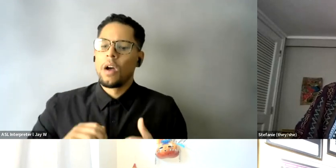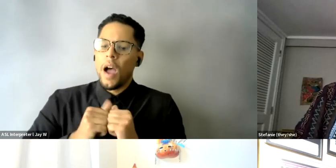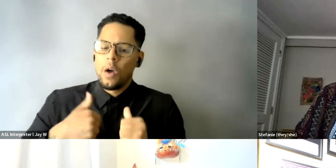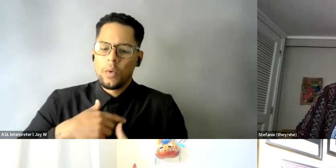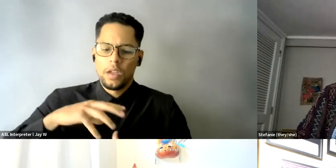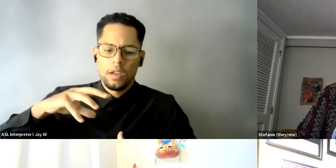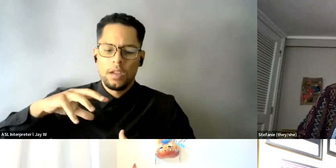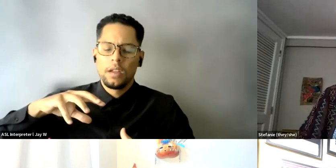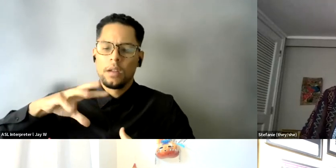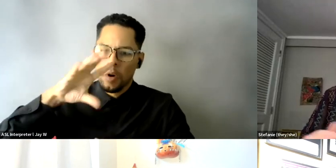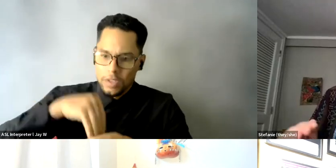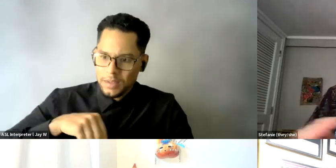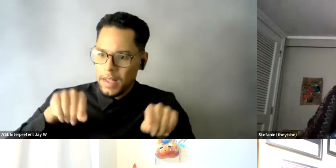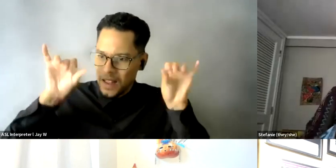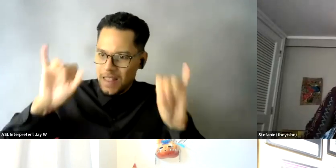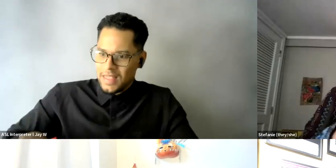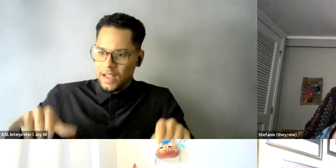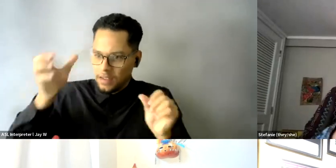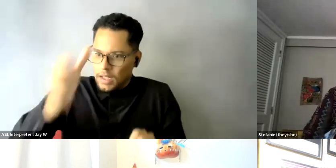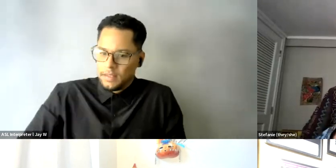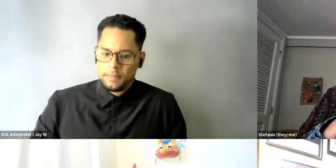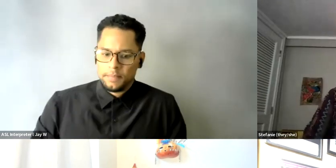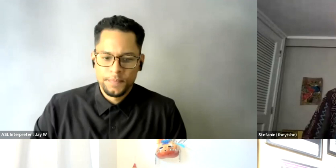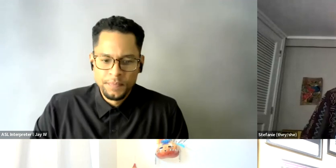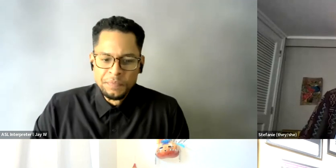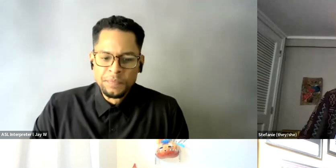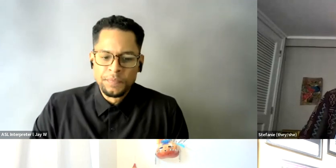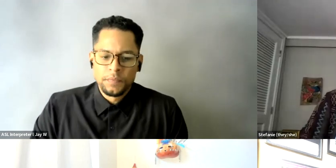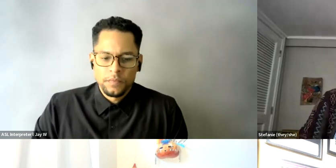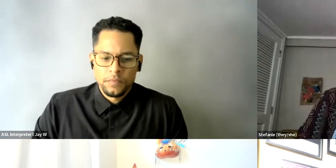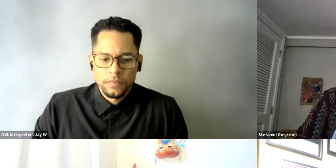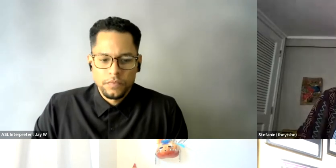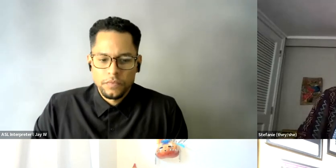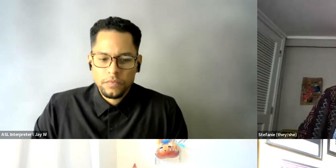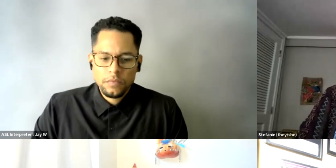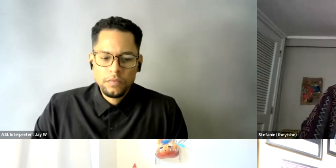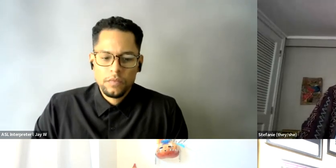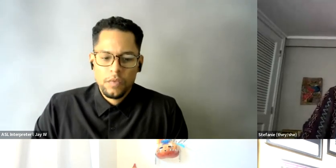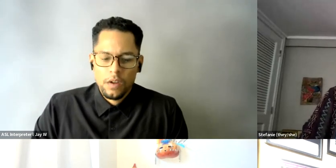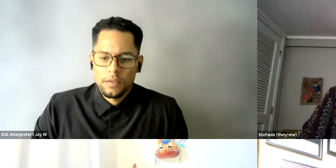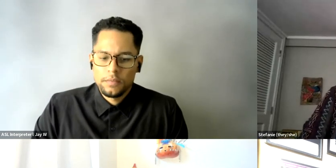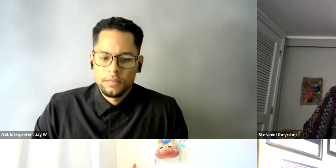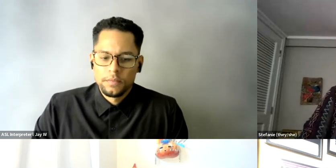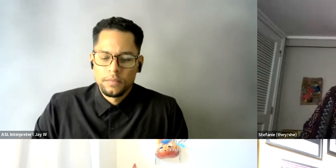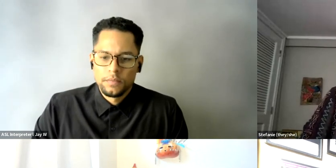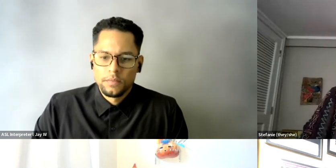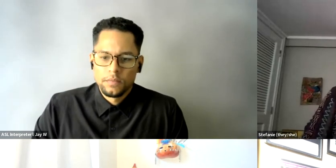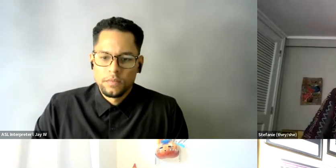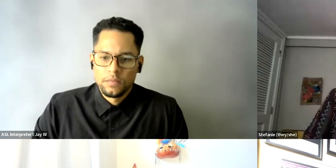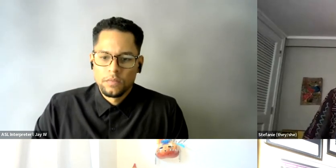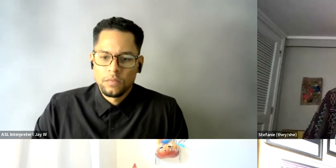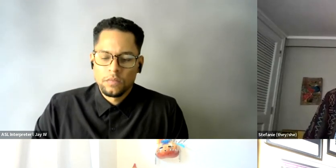And yeah, I think, you know, those places really highlight for me the spots where our